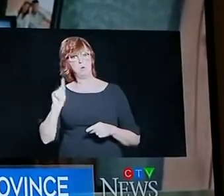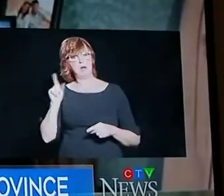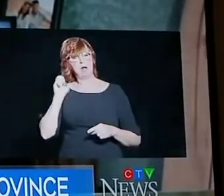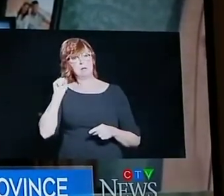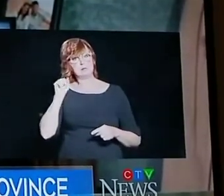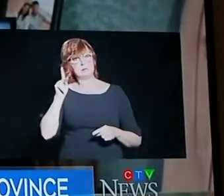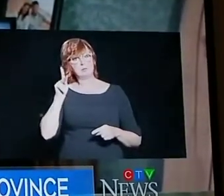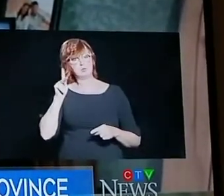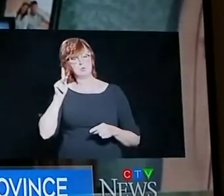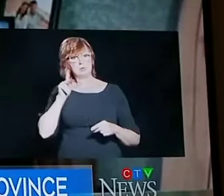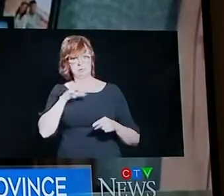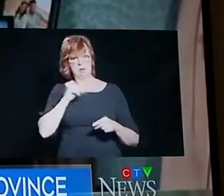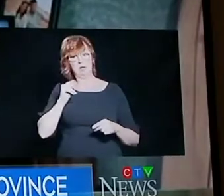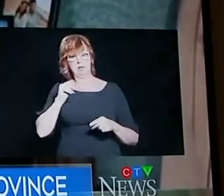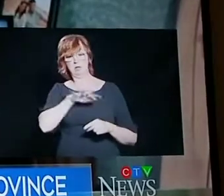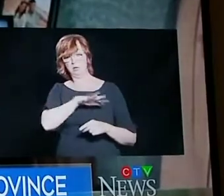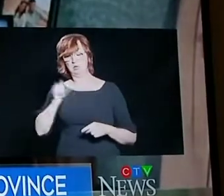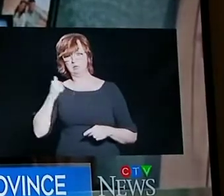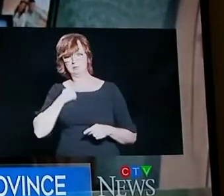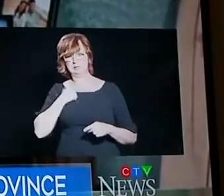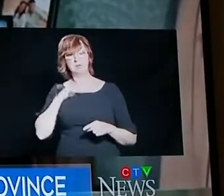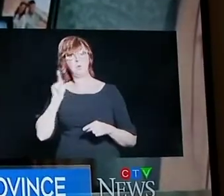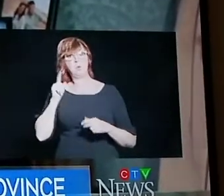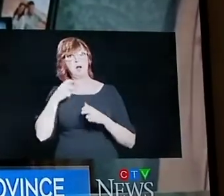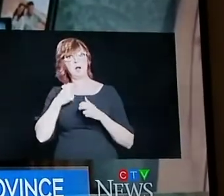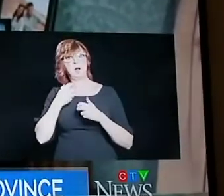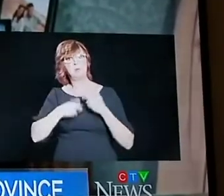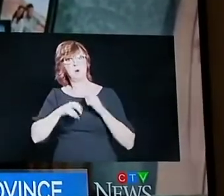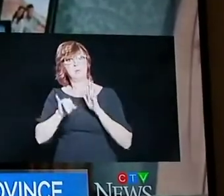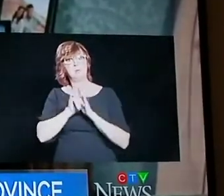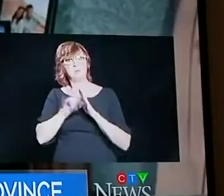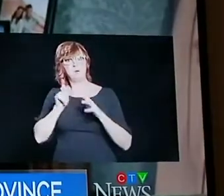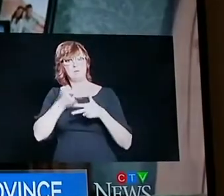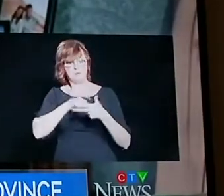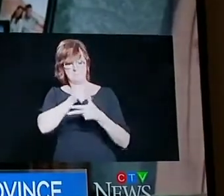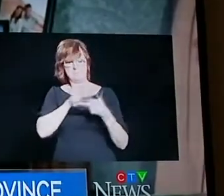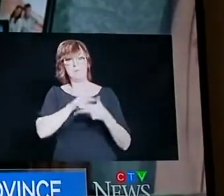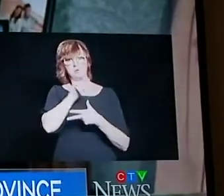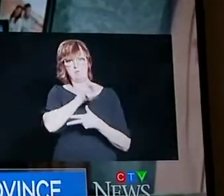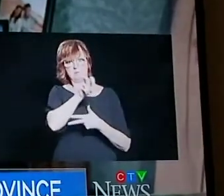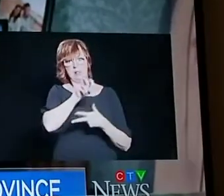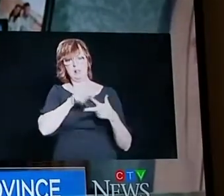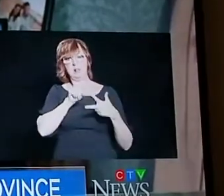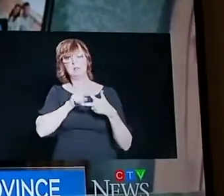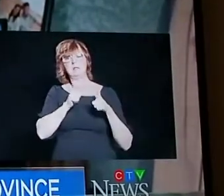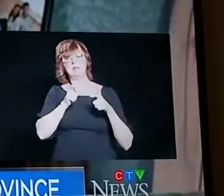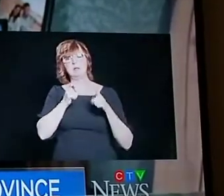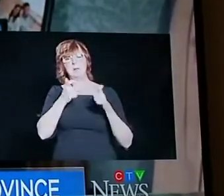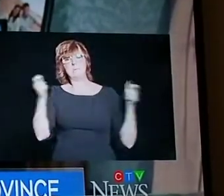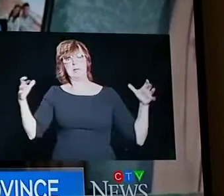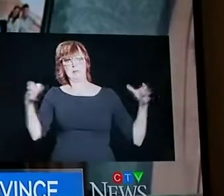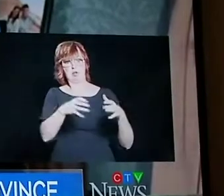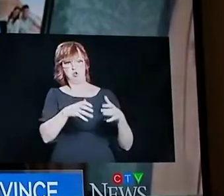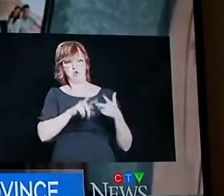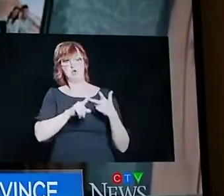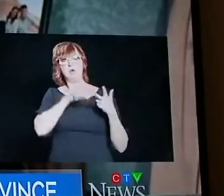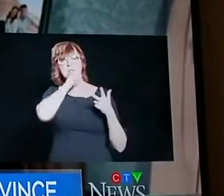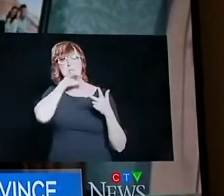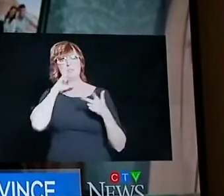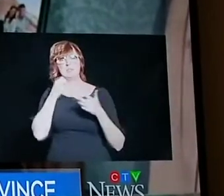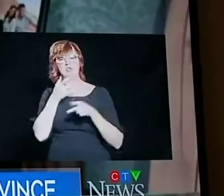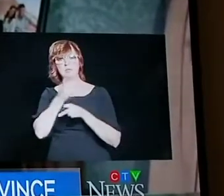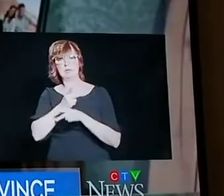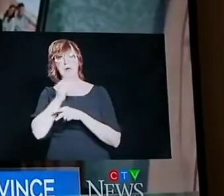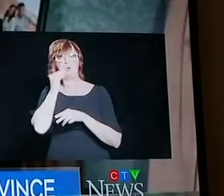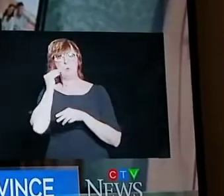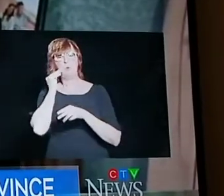have been related to travel, to large gatherings, and to seniors' care homes. So all of those restrictions will remain